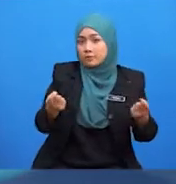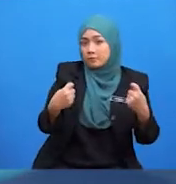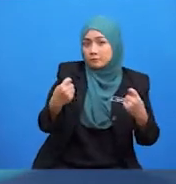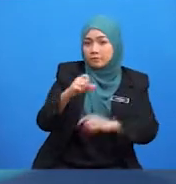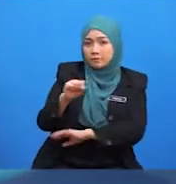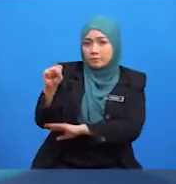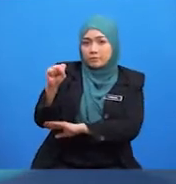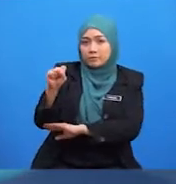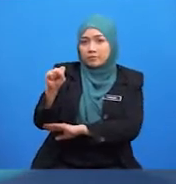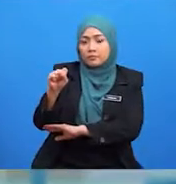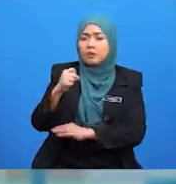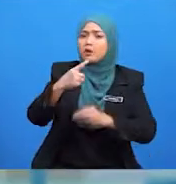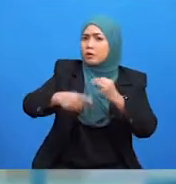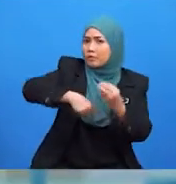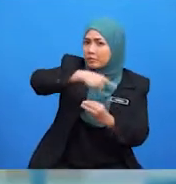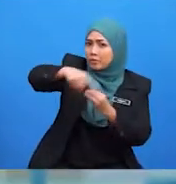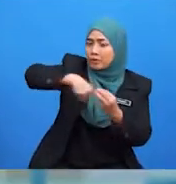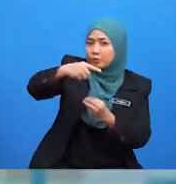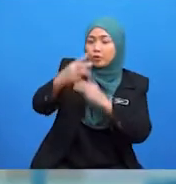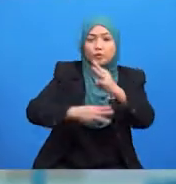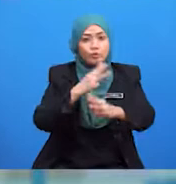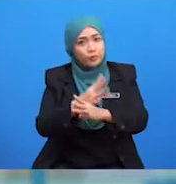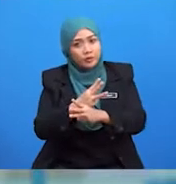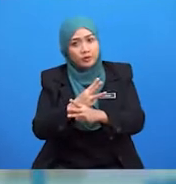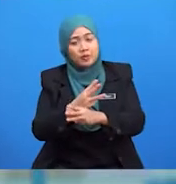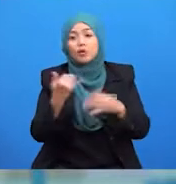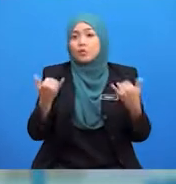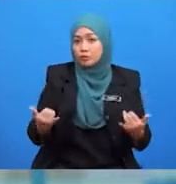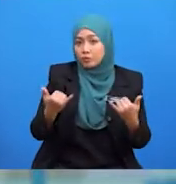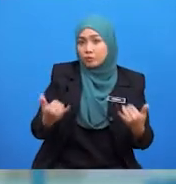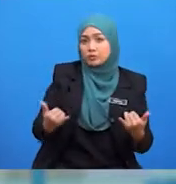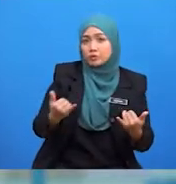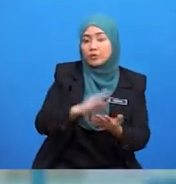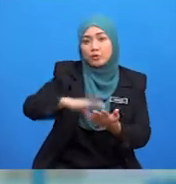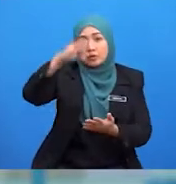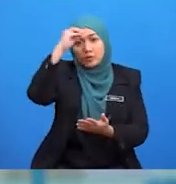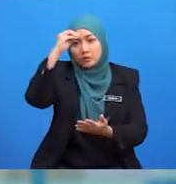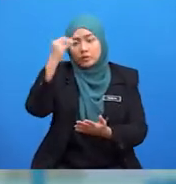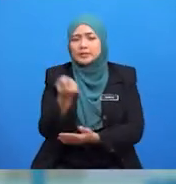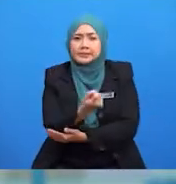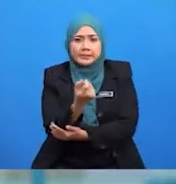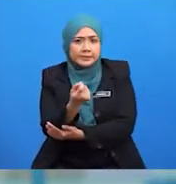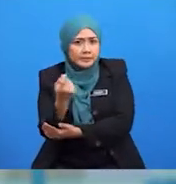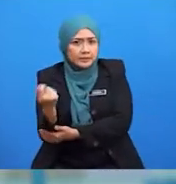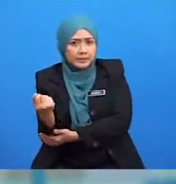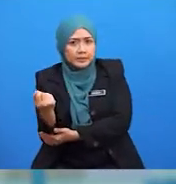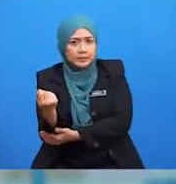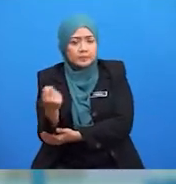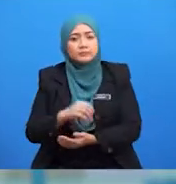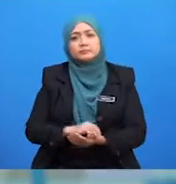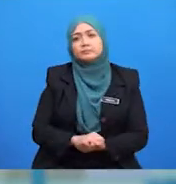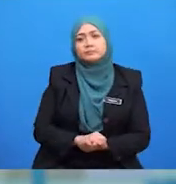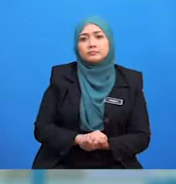around the world? Well, for today's lesson, we will learn a few interesting and